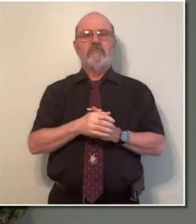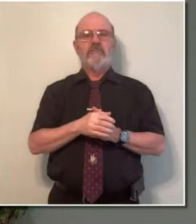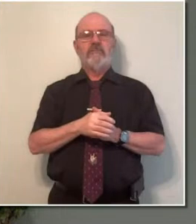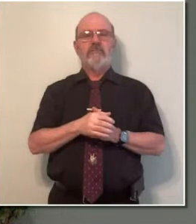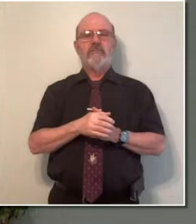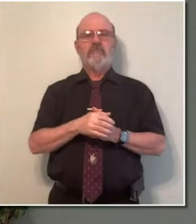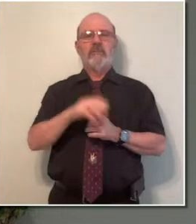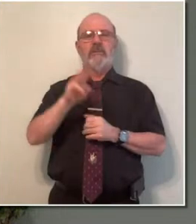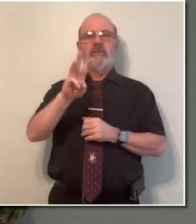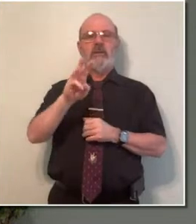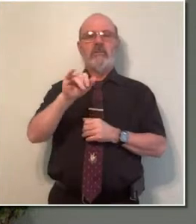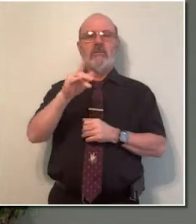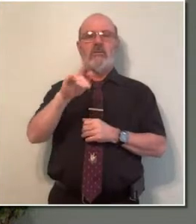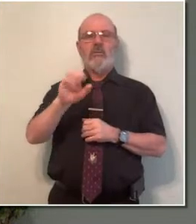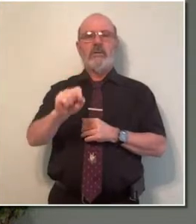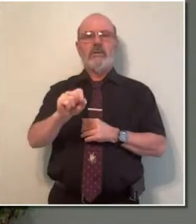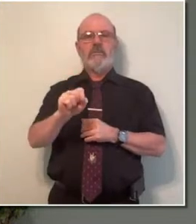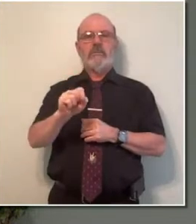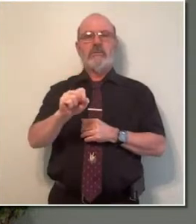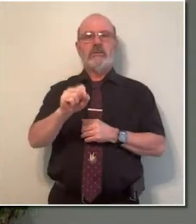Weebs. Anybody know their names?